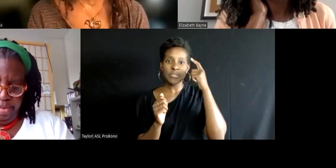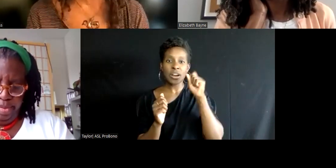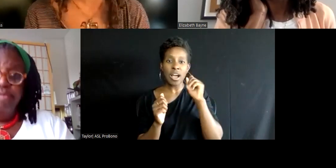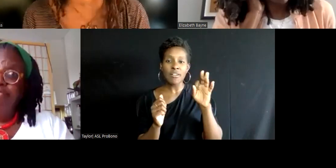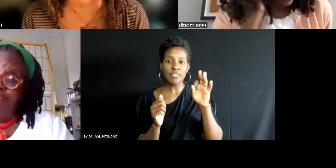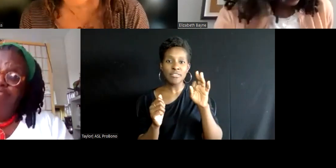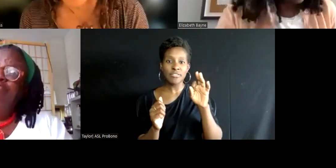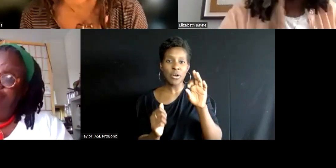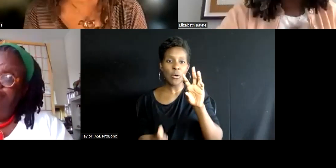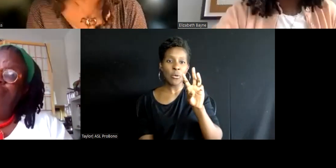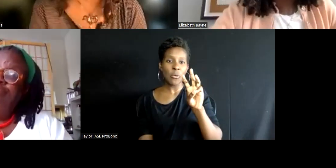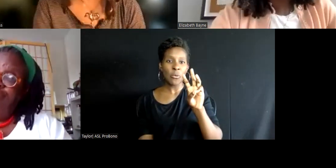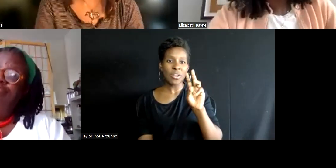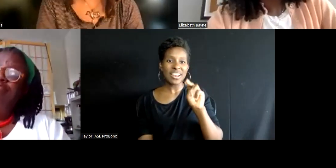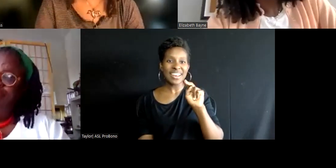curse.